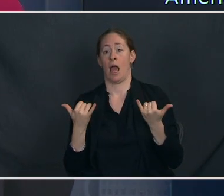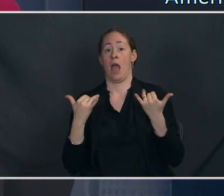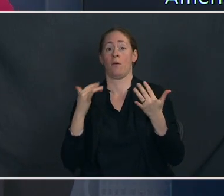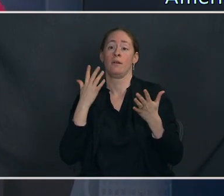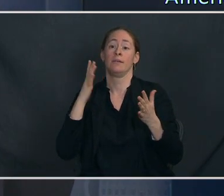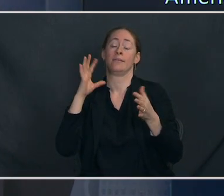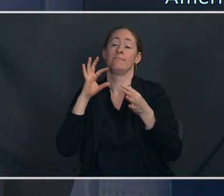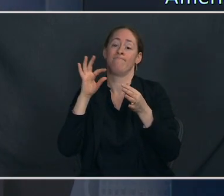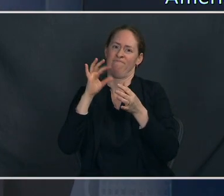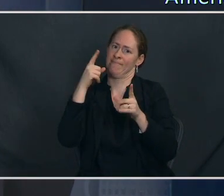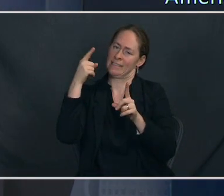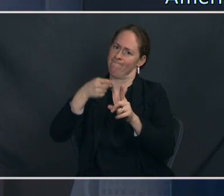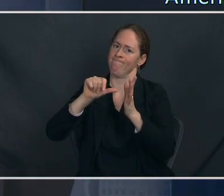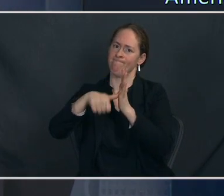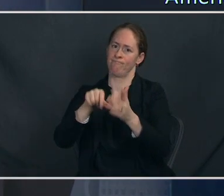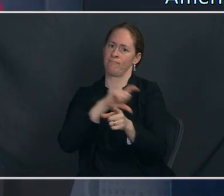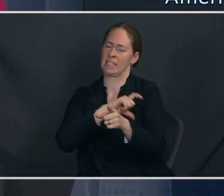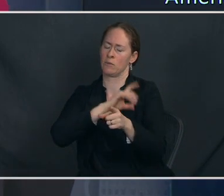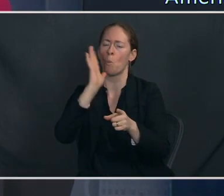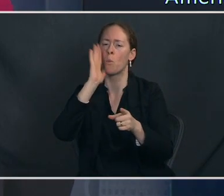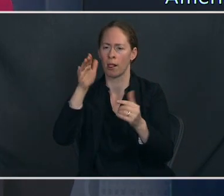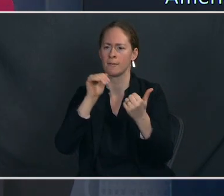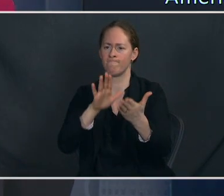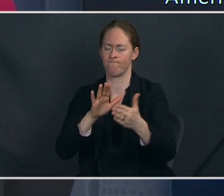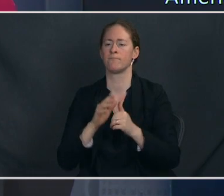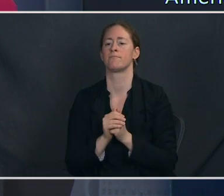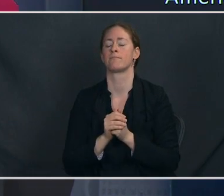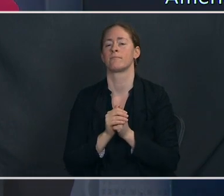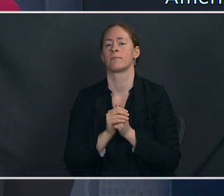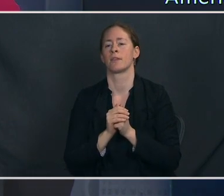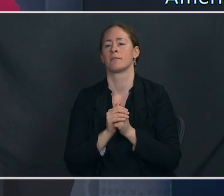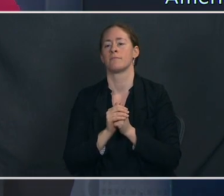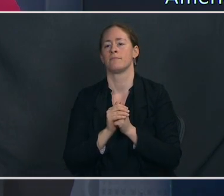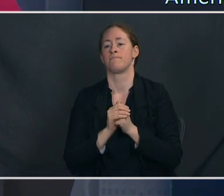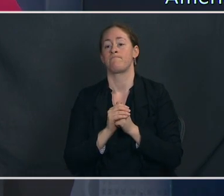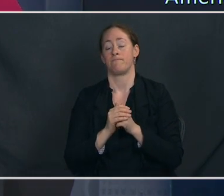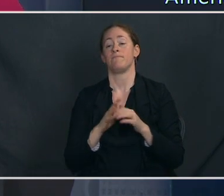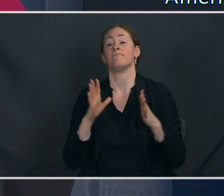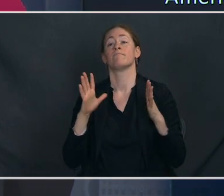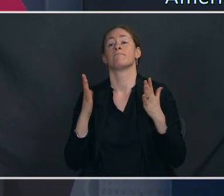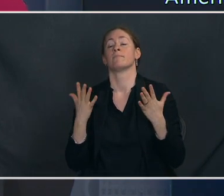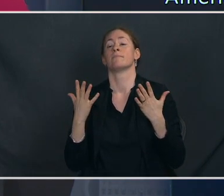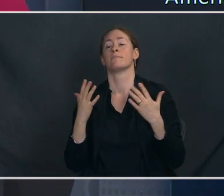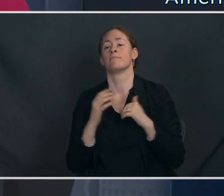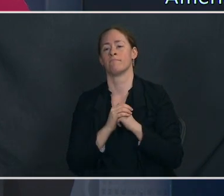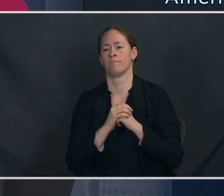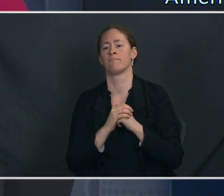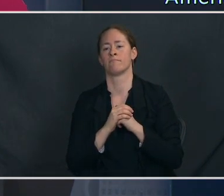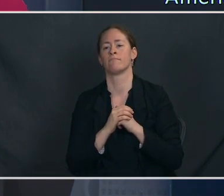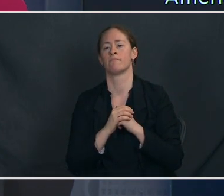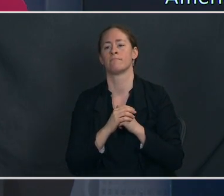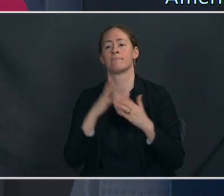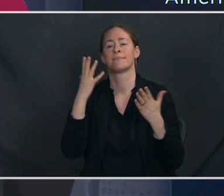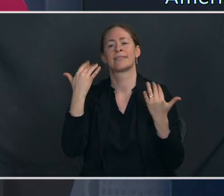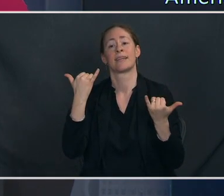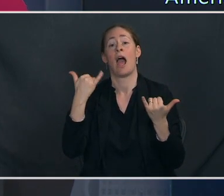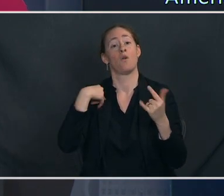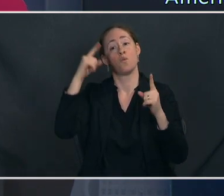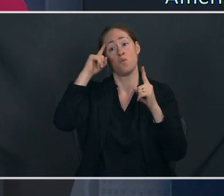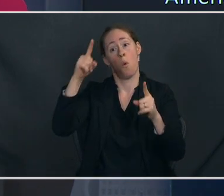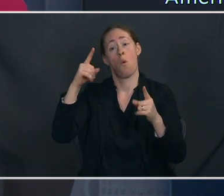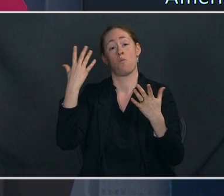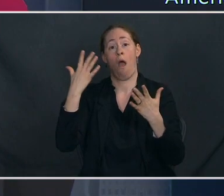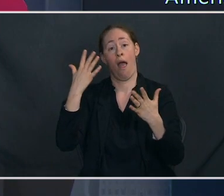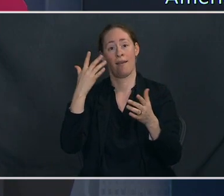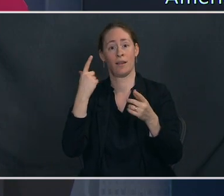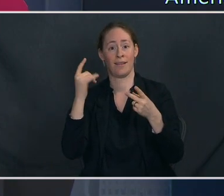stay tuned for that. With respect to efforts to roll back the access to the ballot, this is something that I expect that